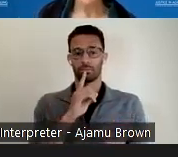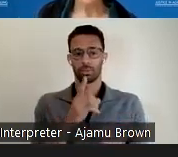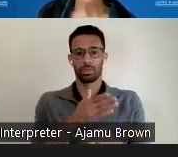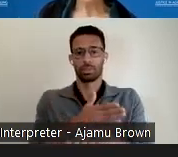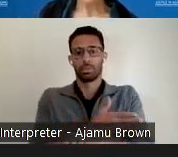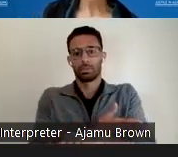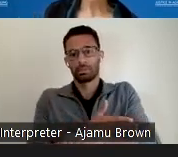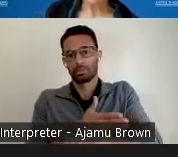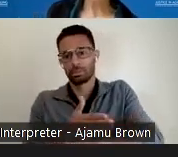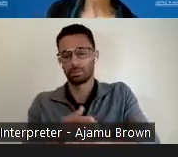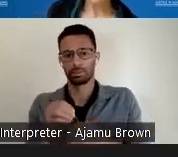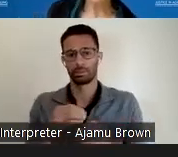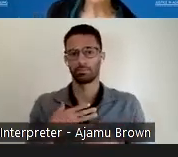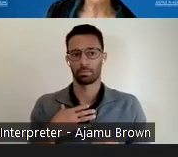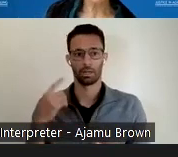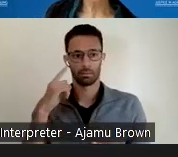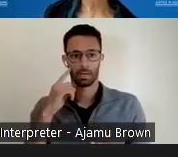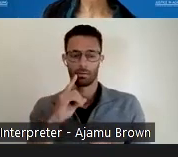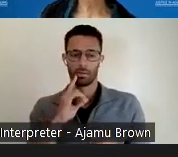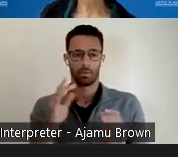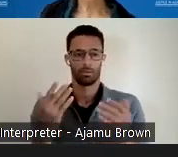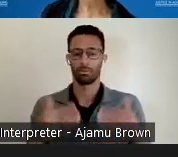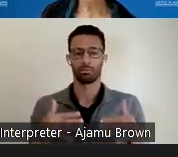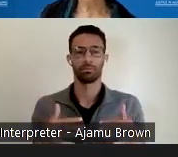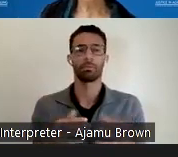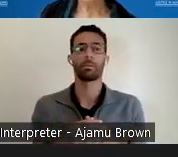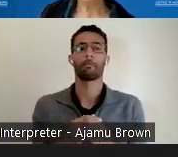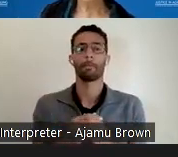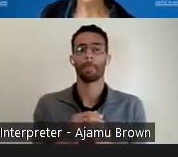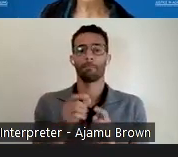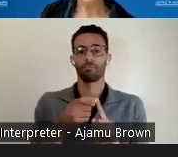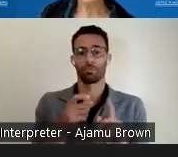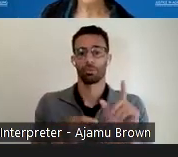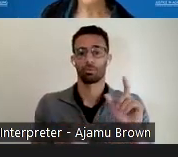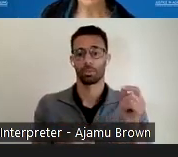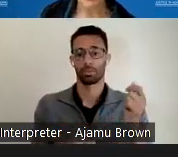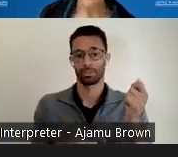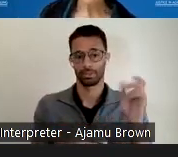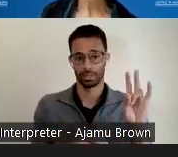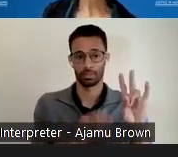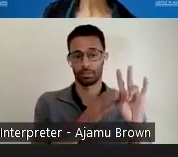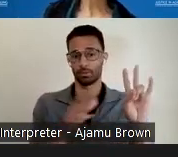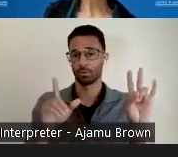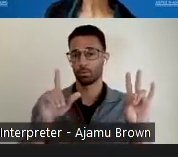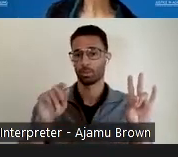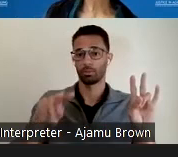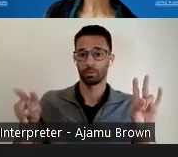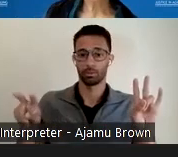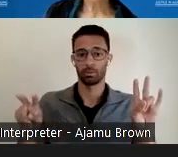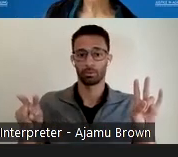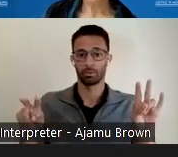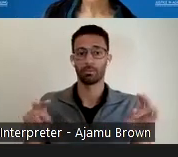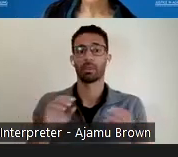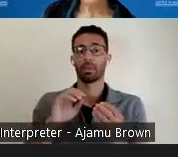us that in the past 5 years, the period from 2017 to 2022, the number of